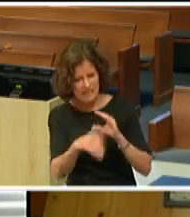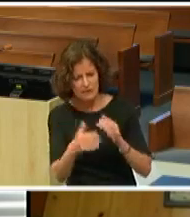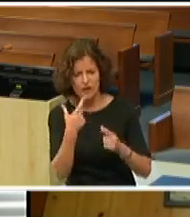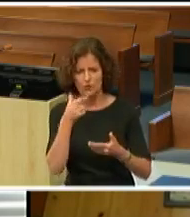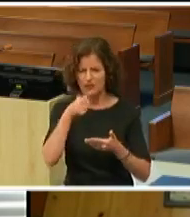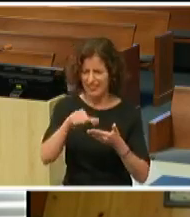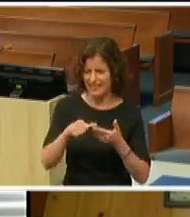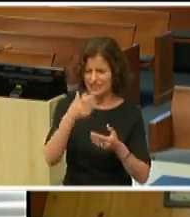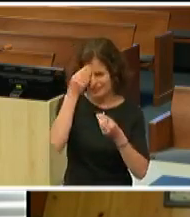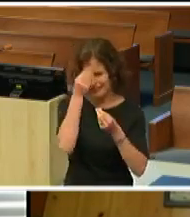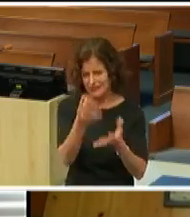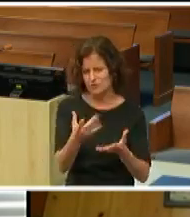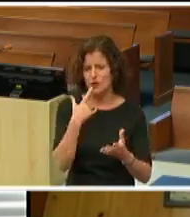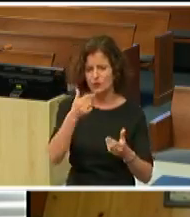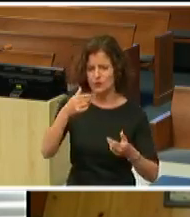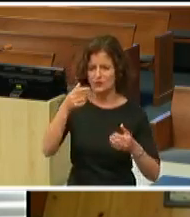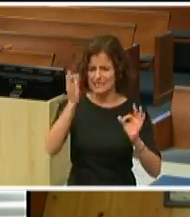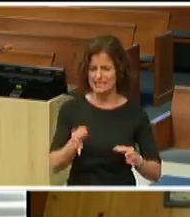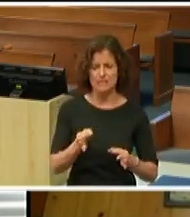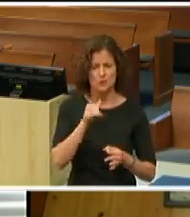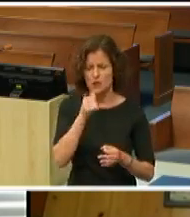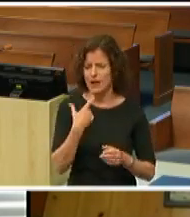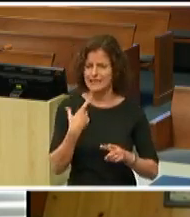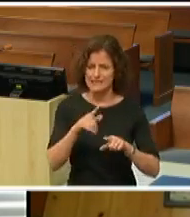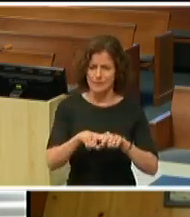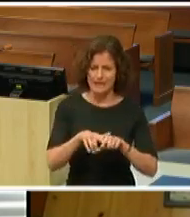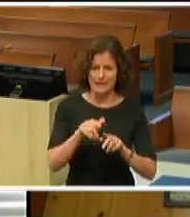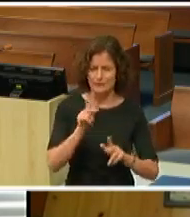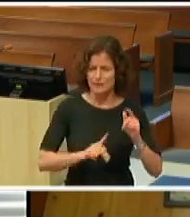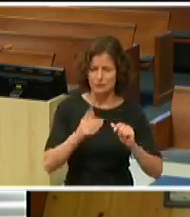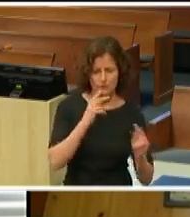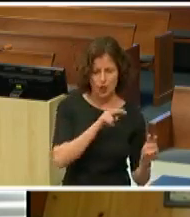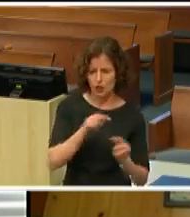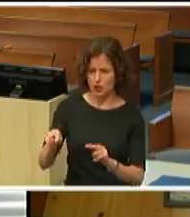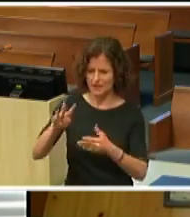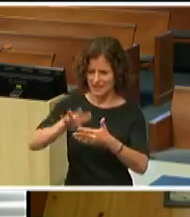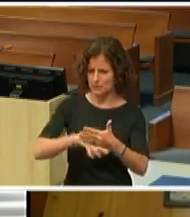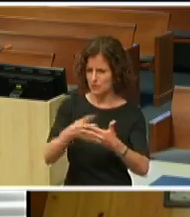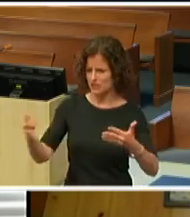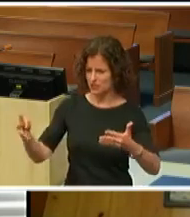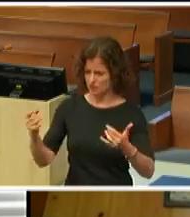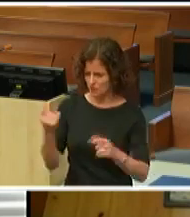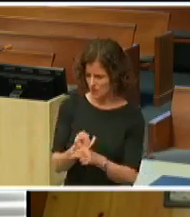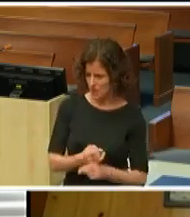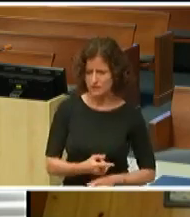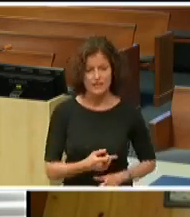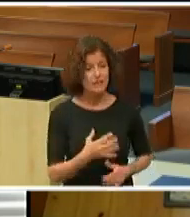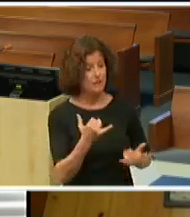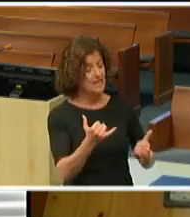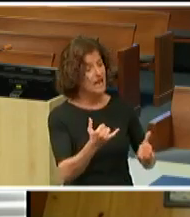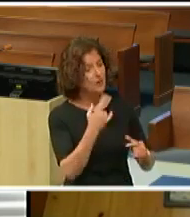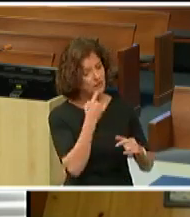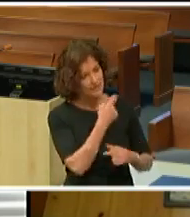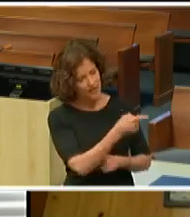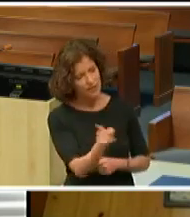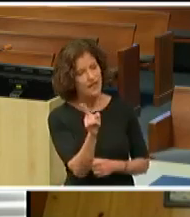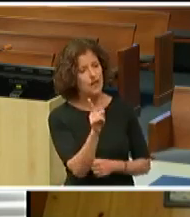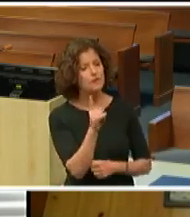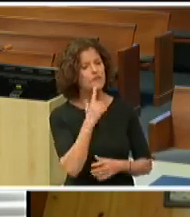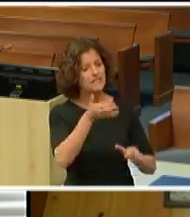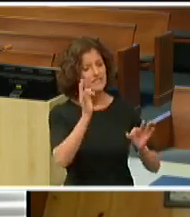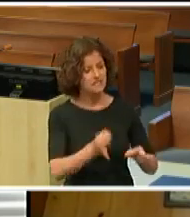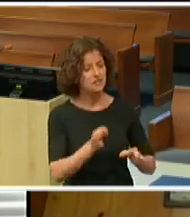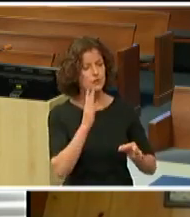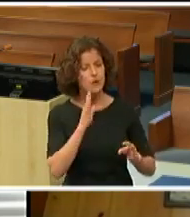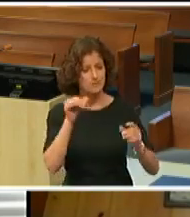of the decision, so that we're not relying on people to go to a spreadsheet, are we? At this point in time, we tell them that their decision